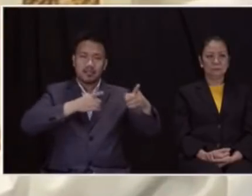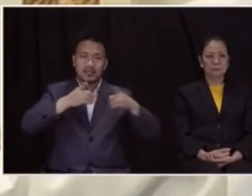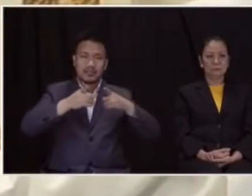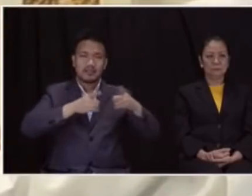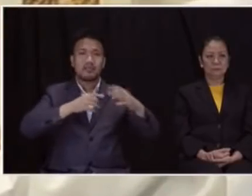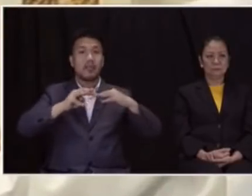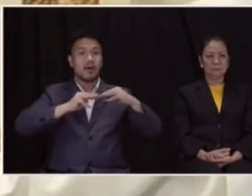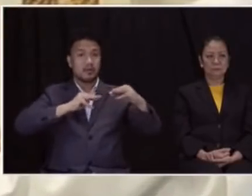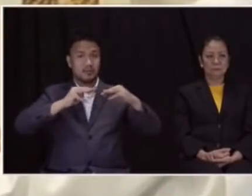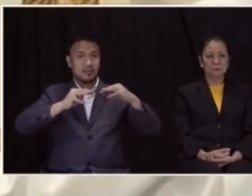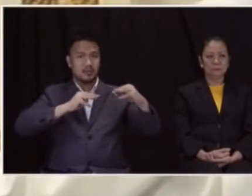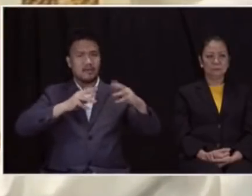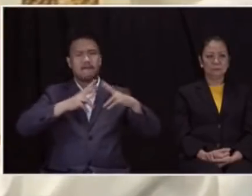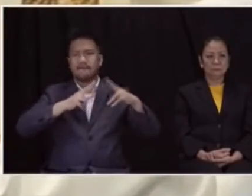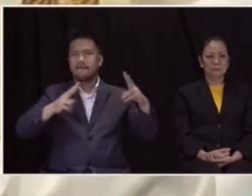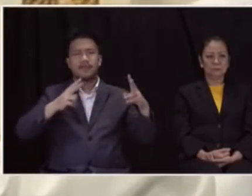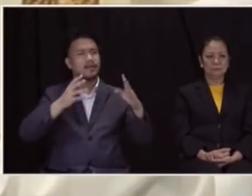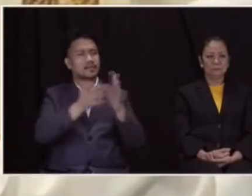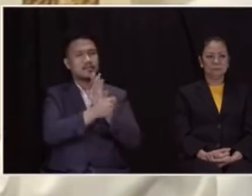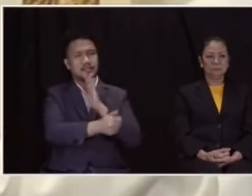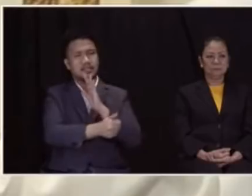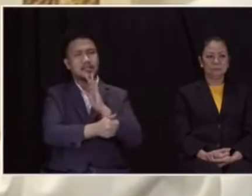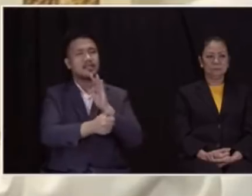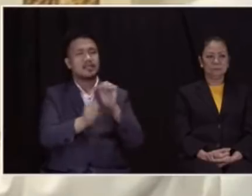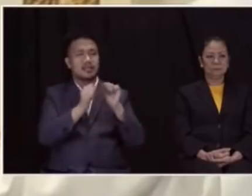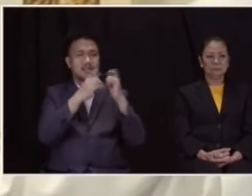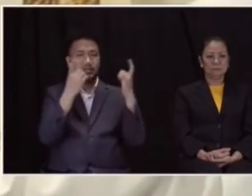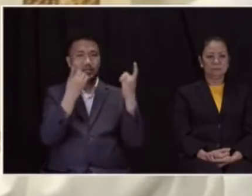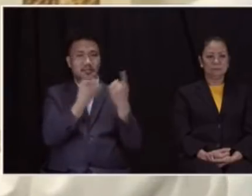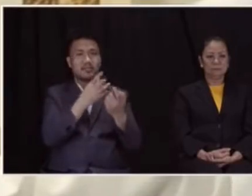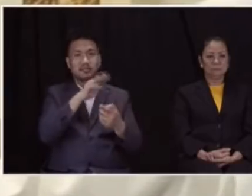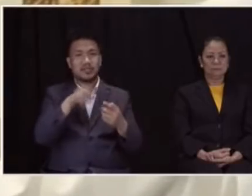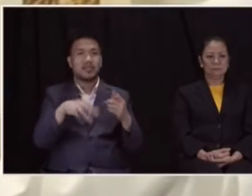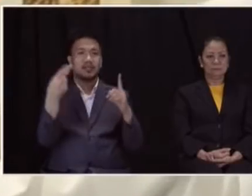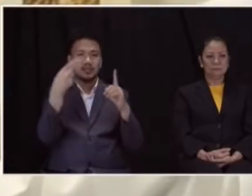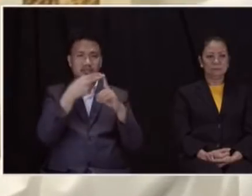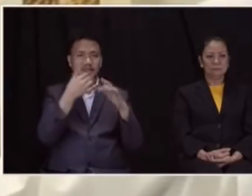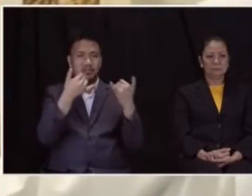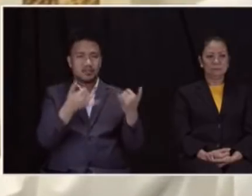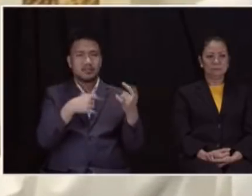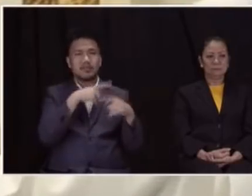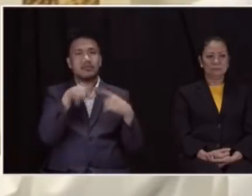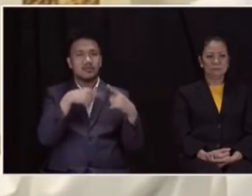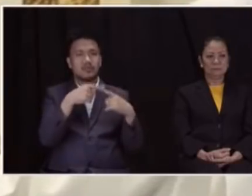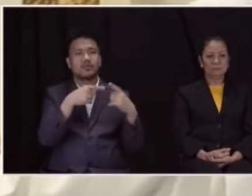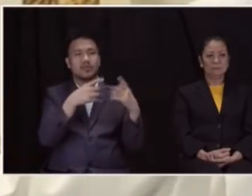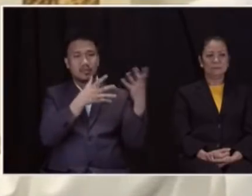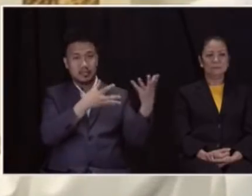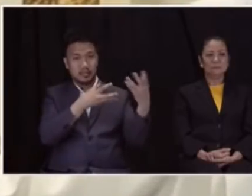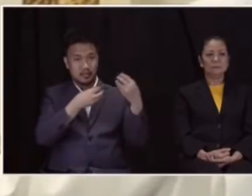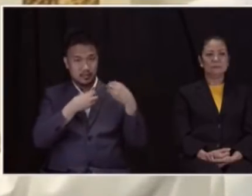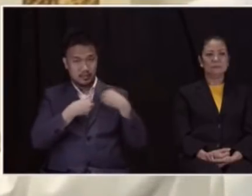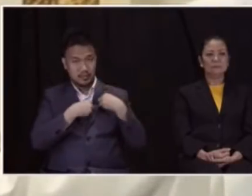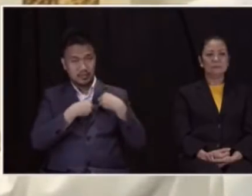was able to manage very well the Archdiocese until today, when it is being